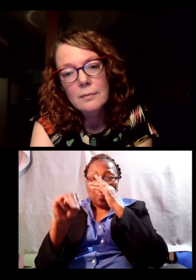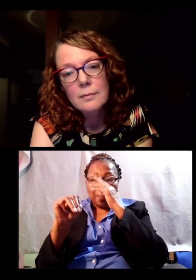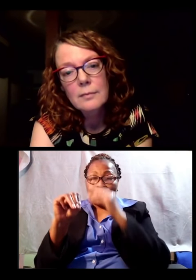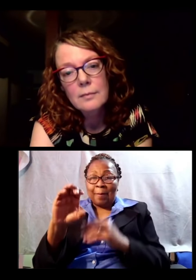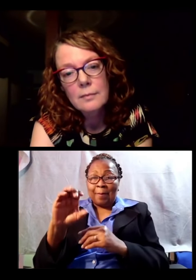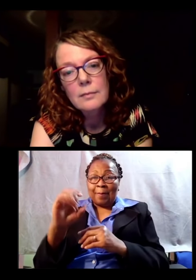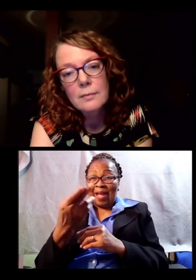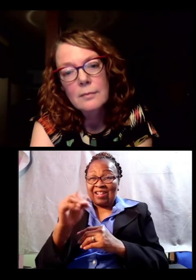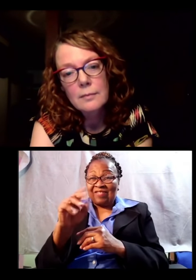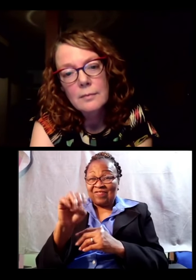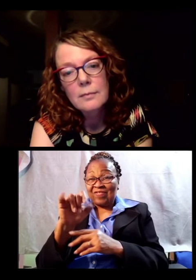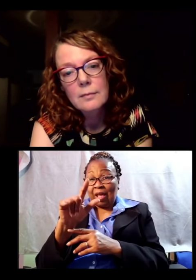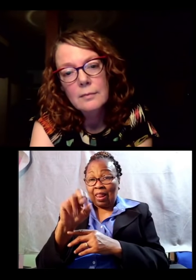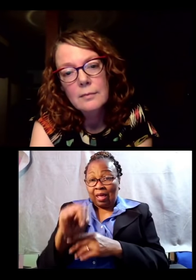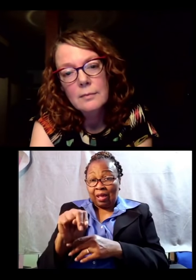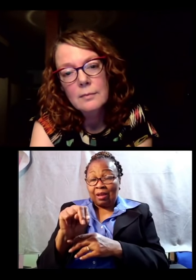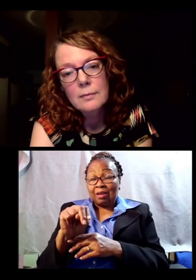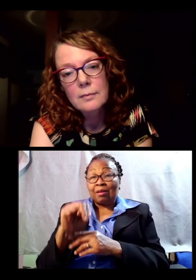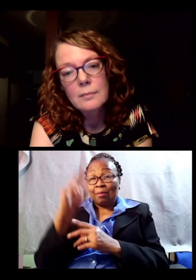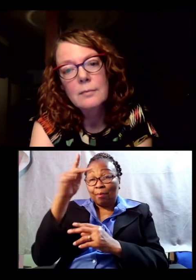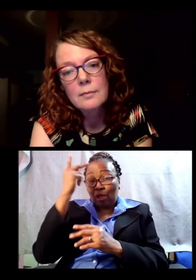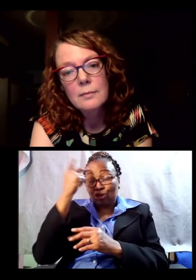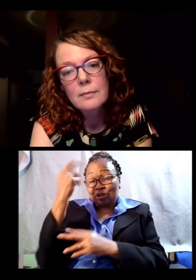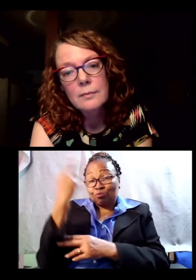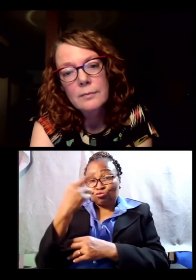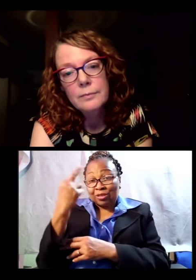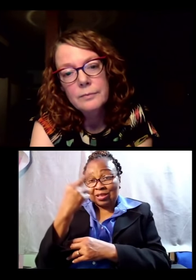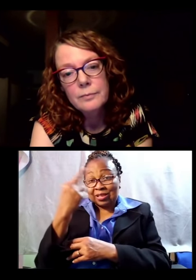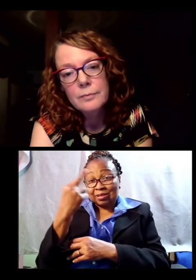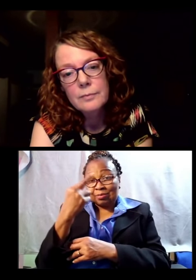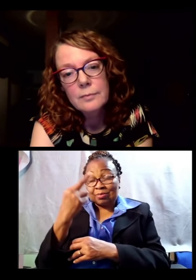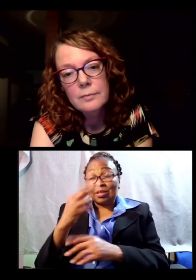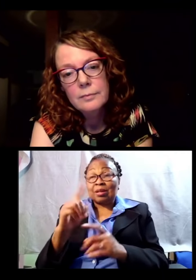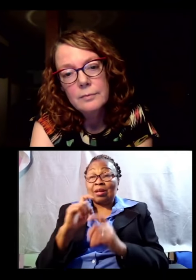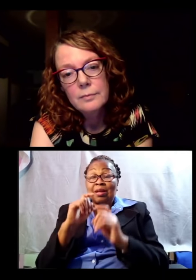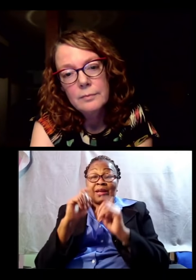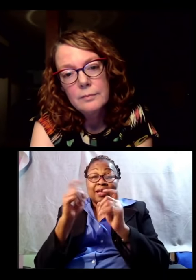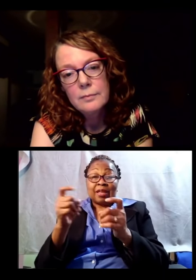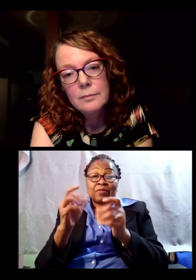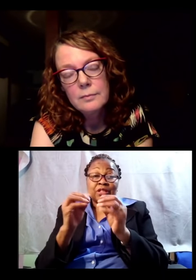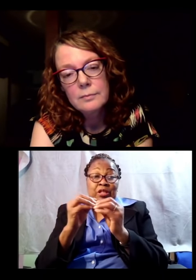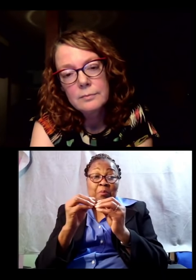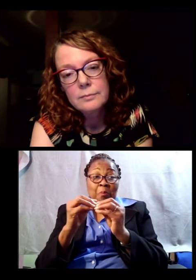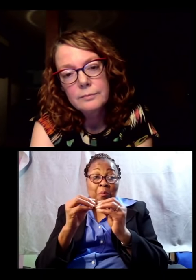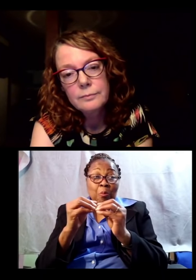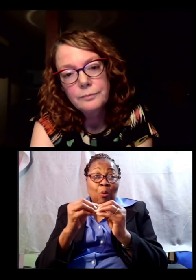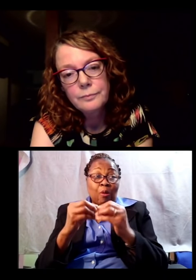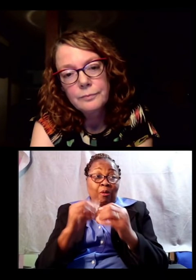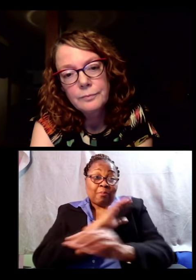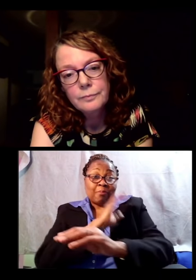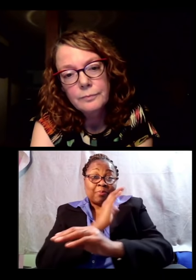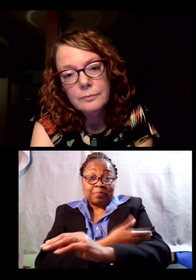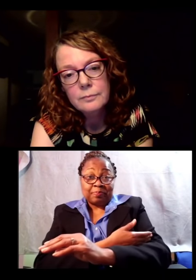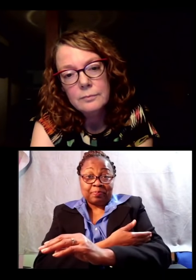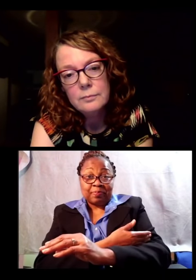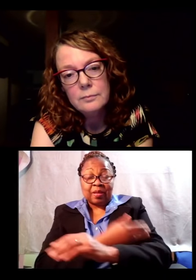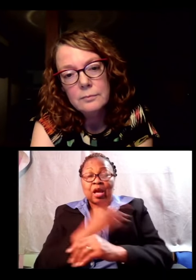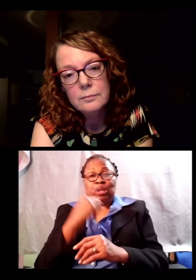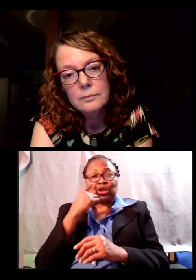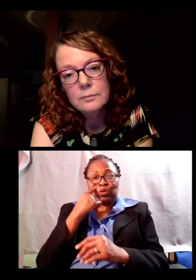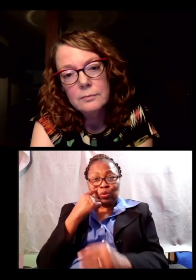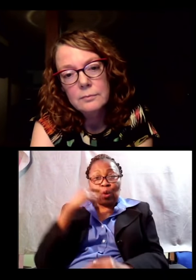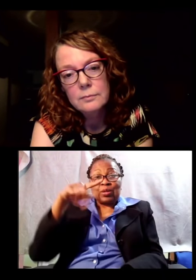politics reasons. It gives them more scope. Mm-hmm. It gives they themselves more scope. So you'll notice that Putin has